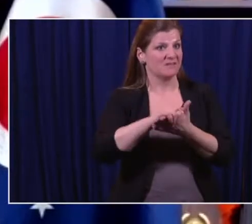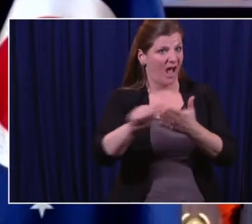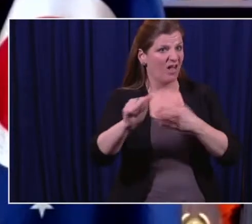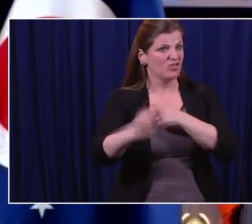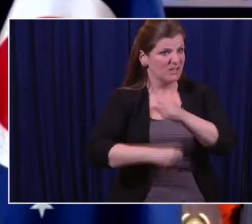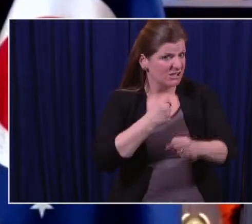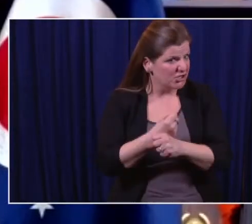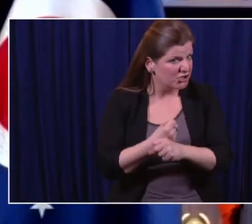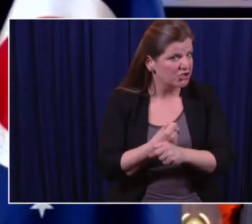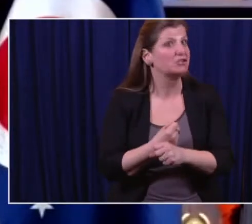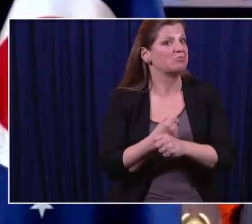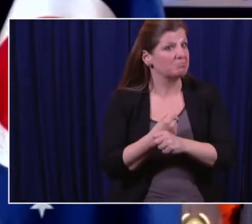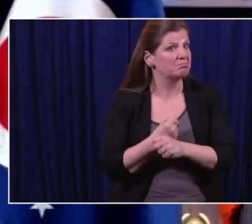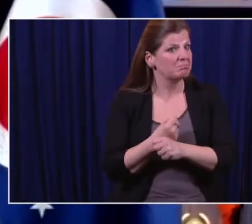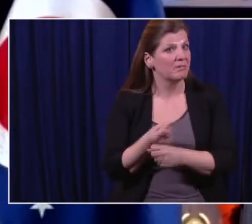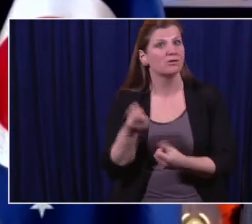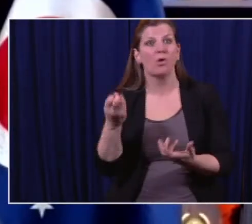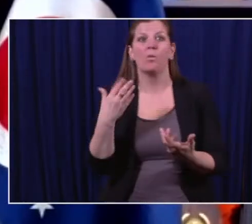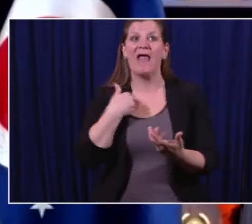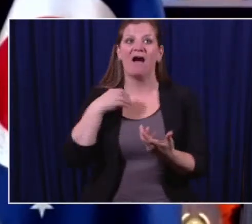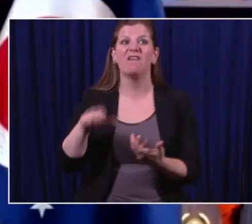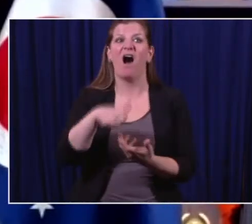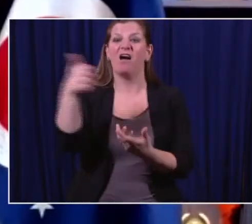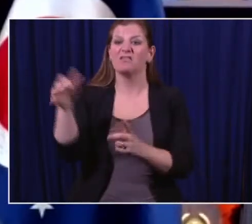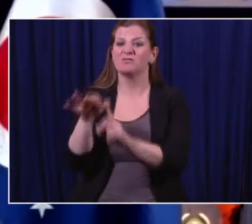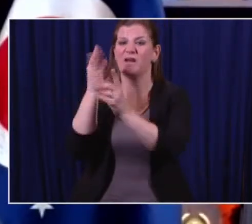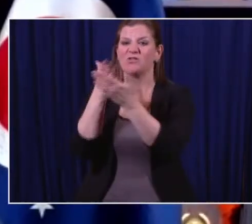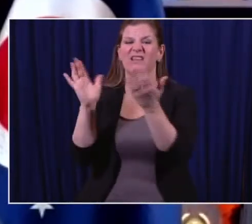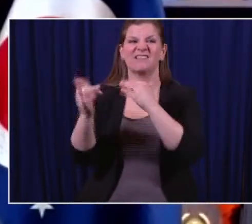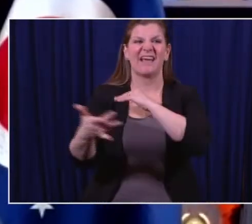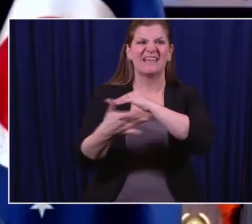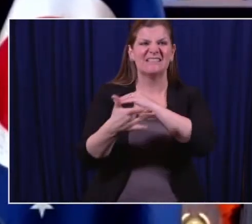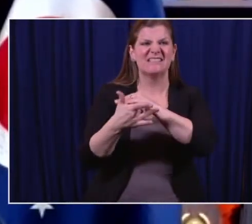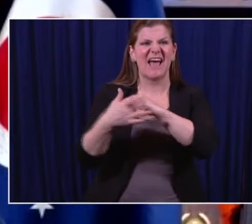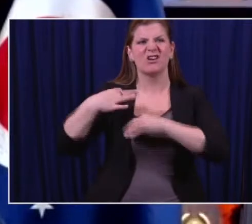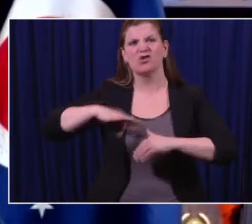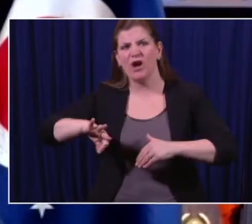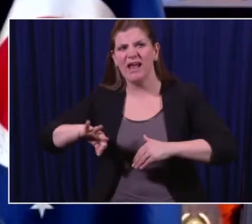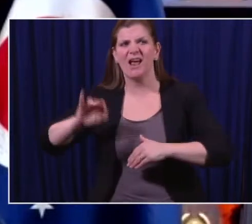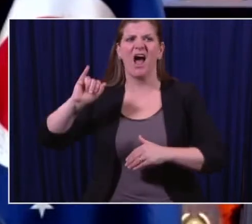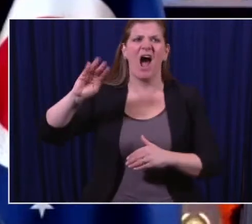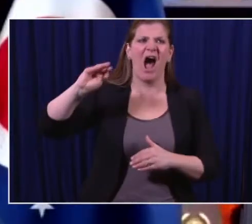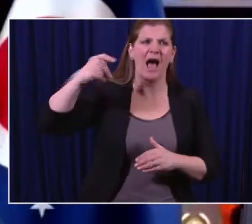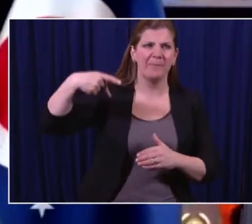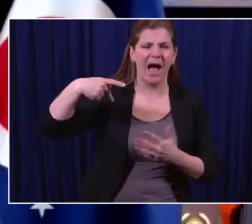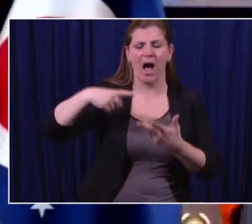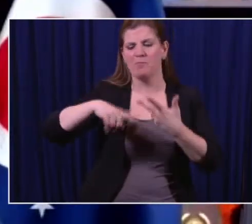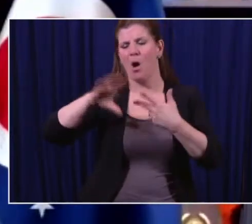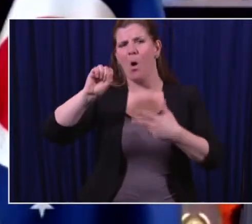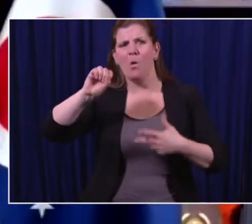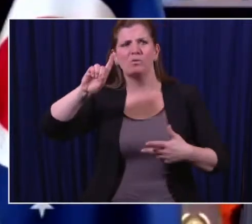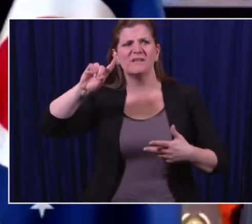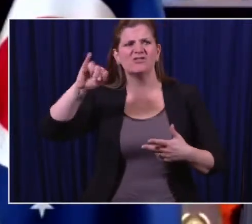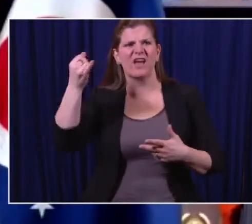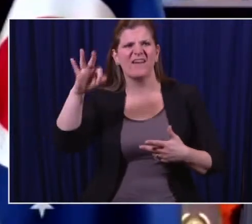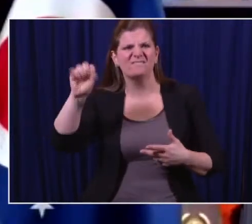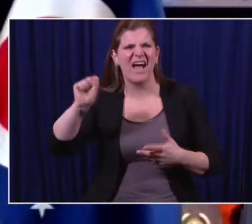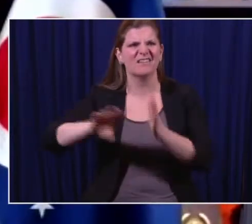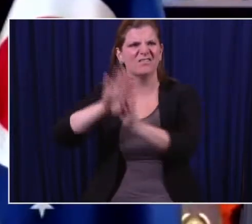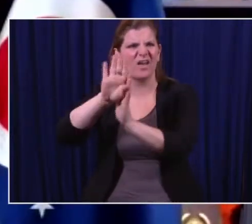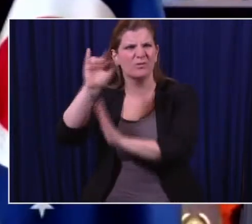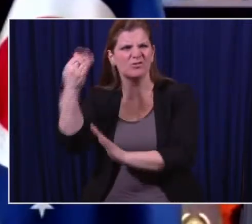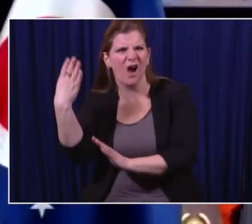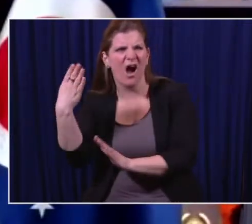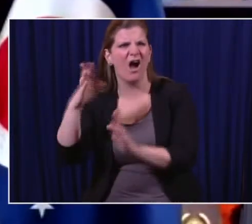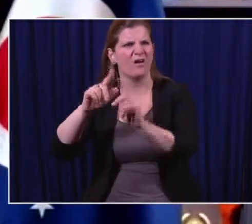recovery package, with some of the programs we have like Tech Credit and IMAP, work that ODJFS is doing with Jobs Ohio on